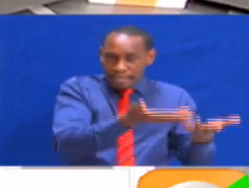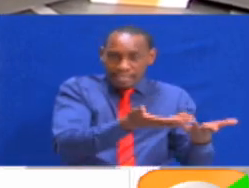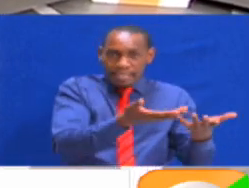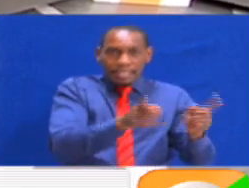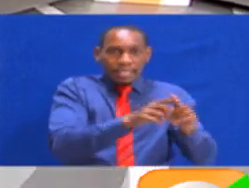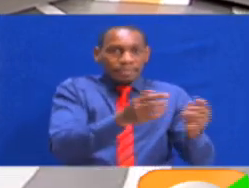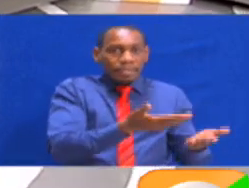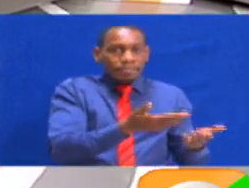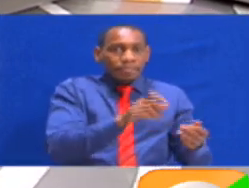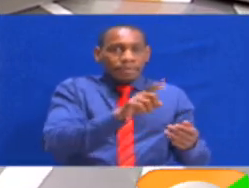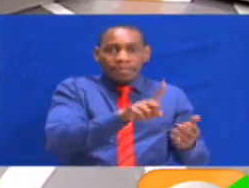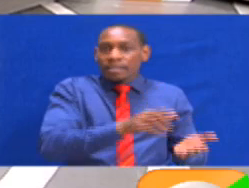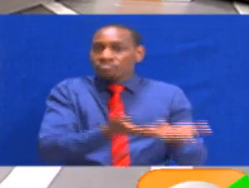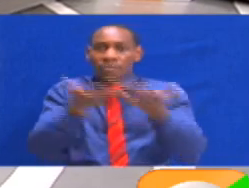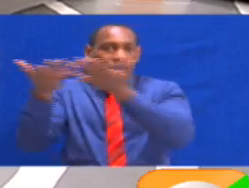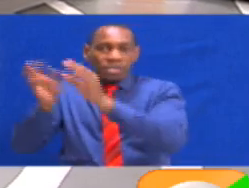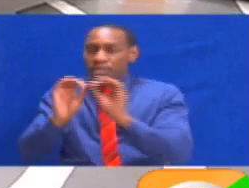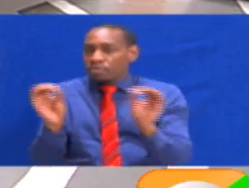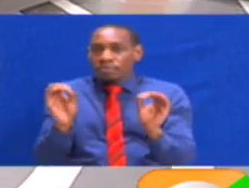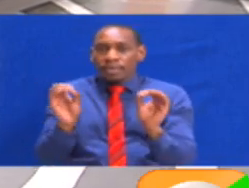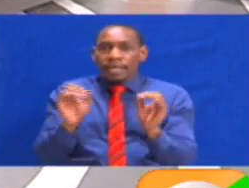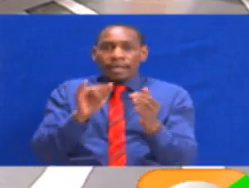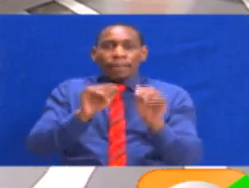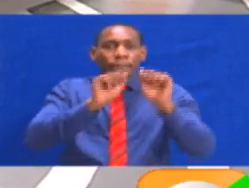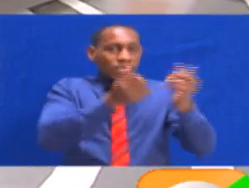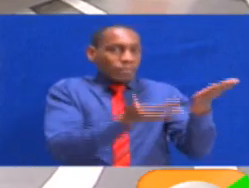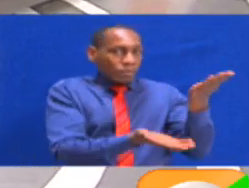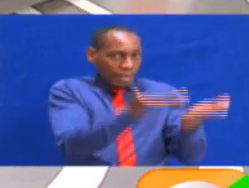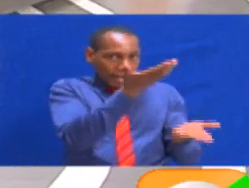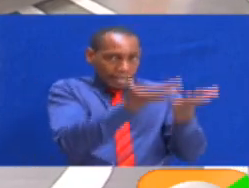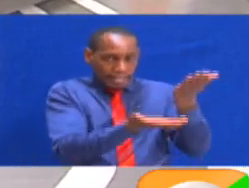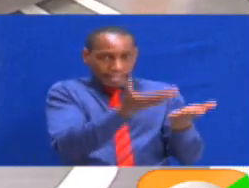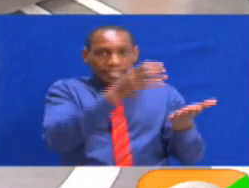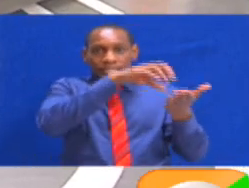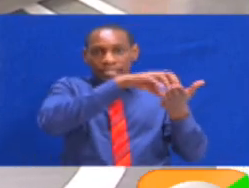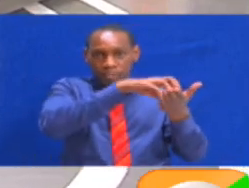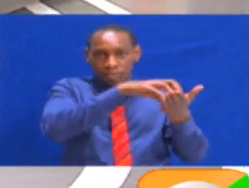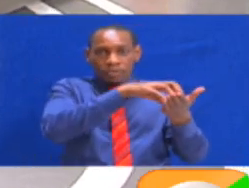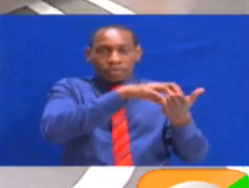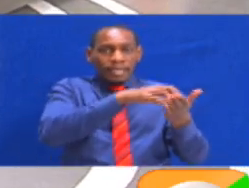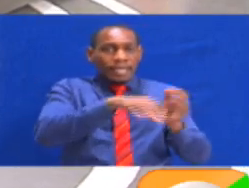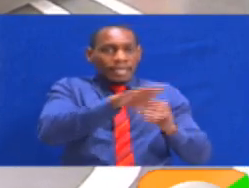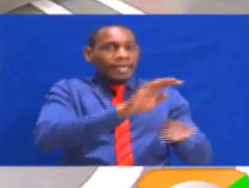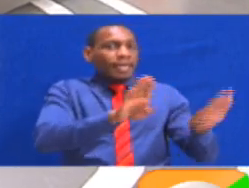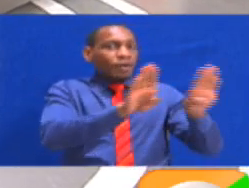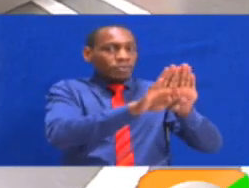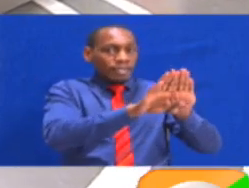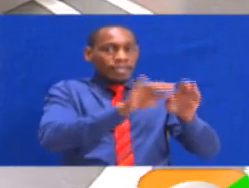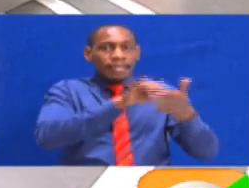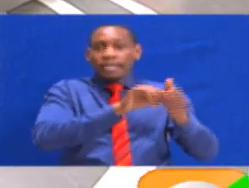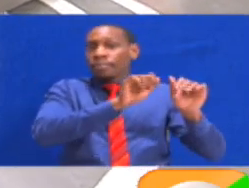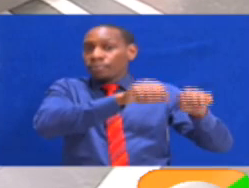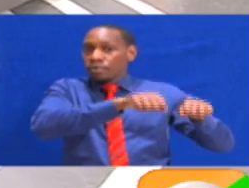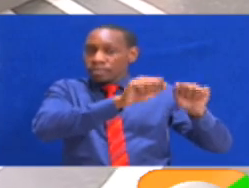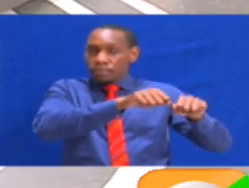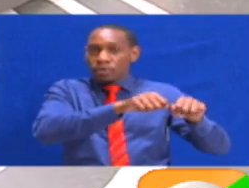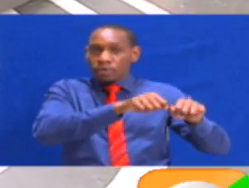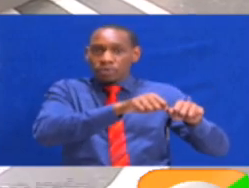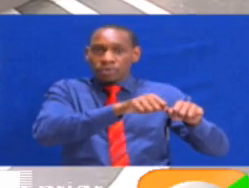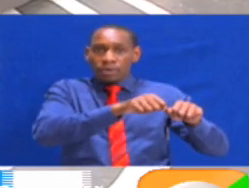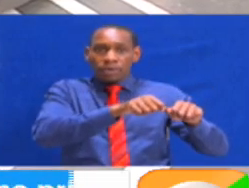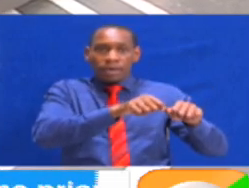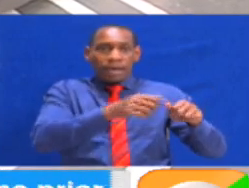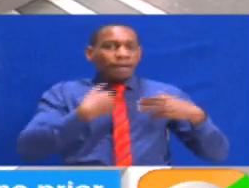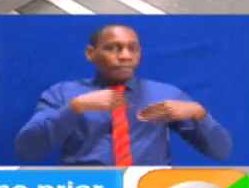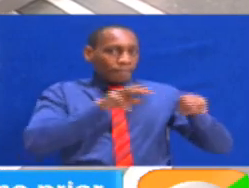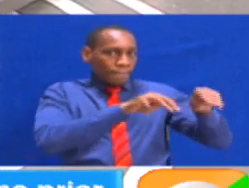there's no one taking it out. Absolutely. So you can actually assess how bad that thing is even within the locked up place so that you actually devise